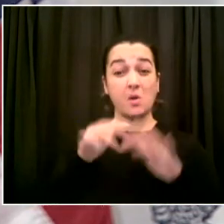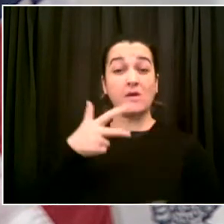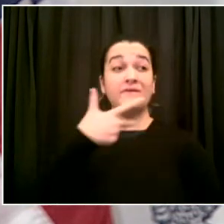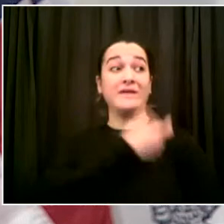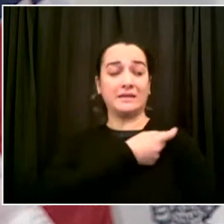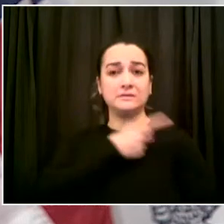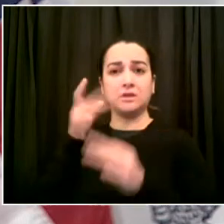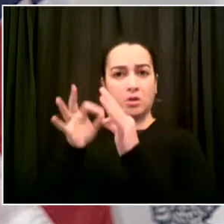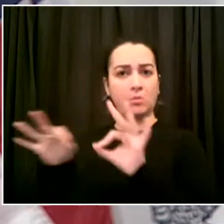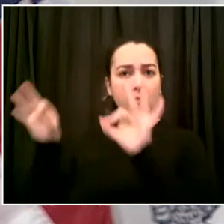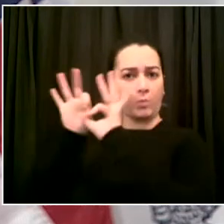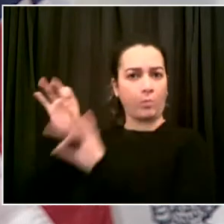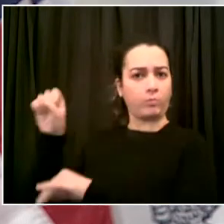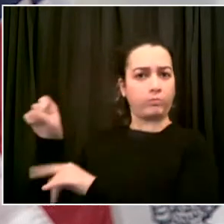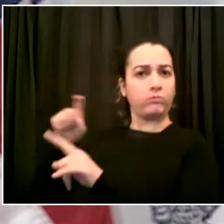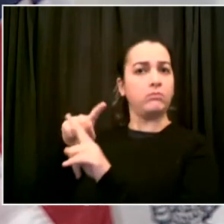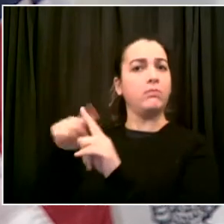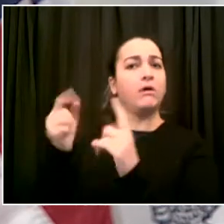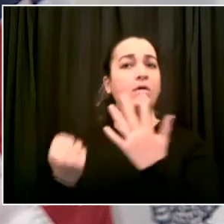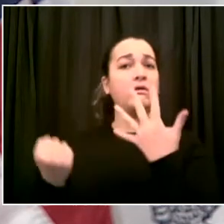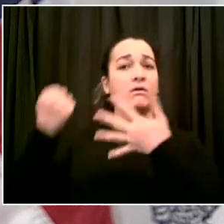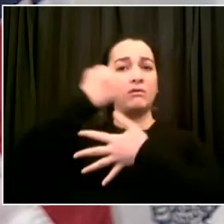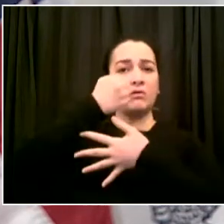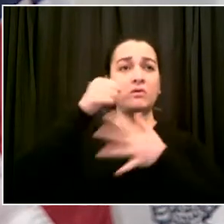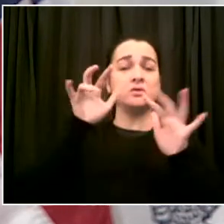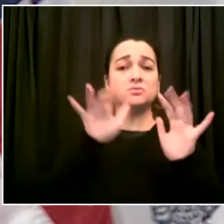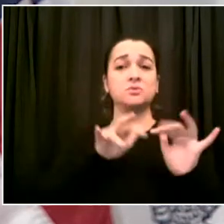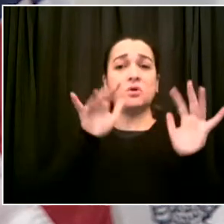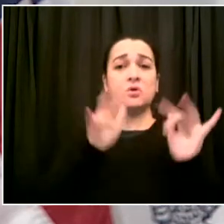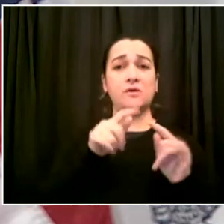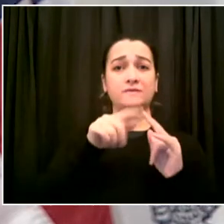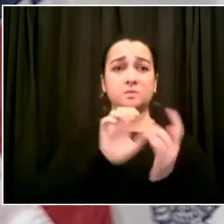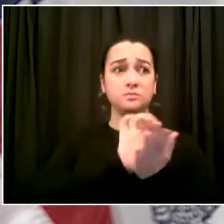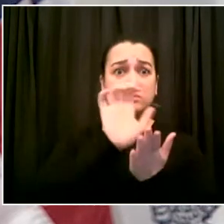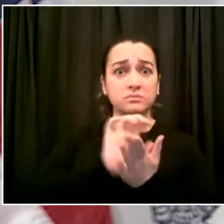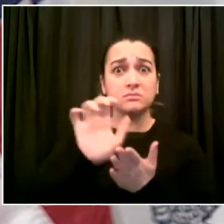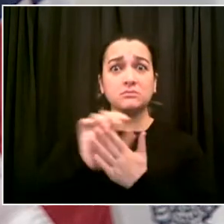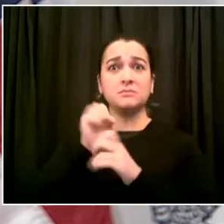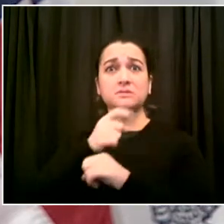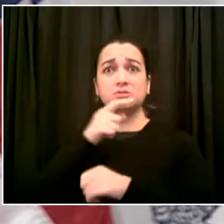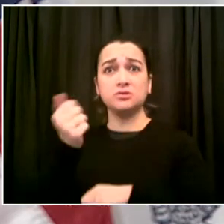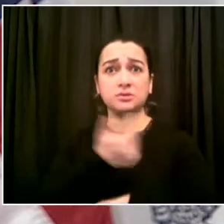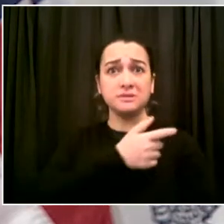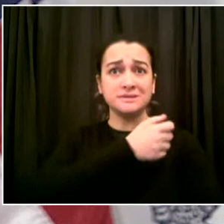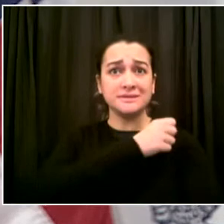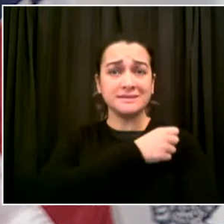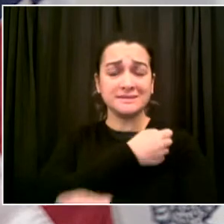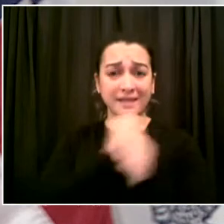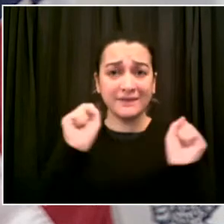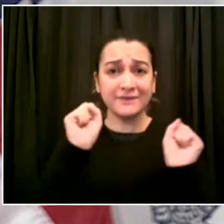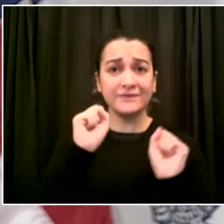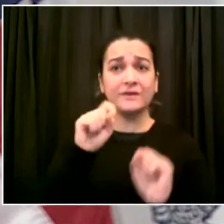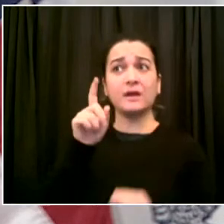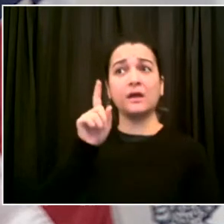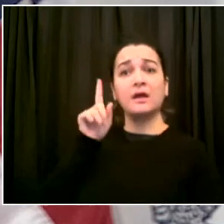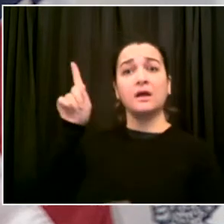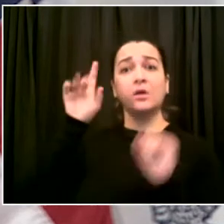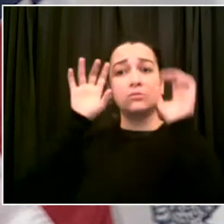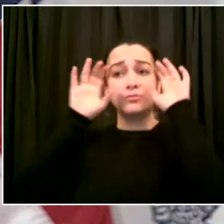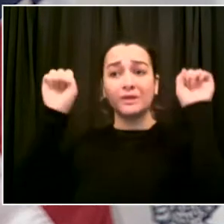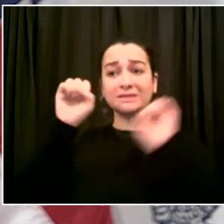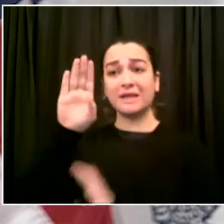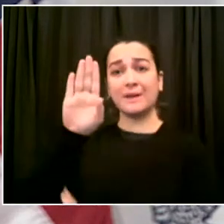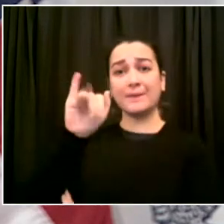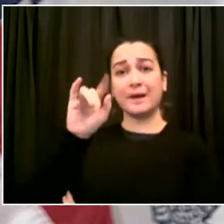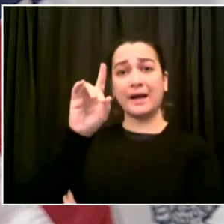And again, because we have so little supply, we will be catching up quickly. We have much more capacity than we have supply for. So even